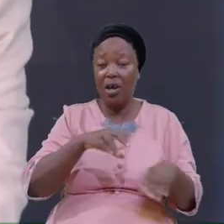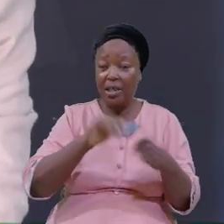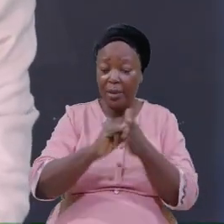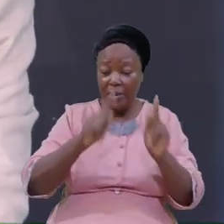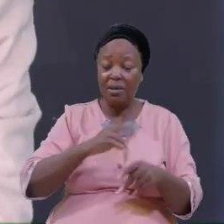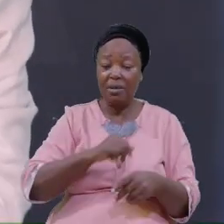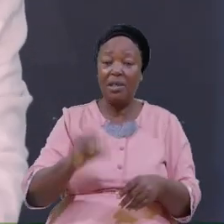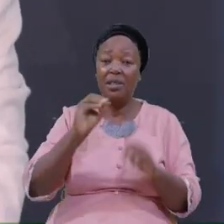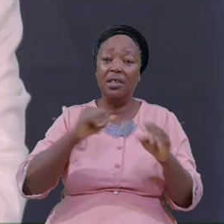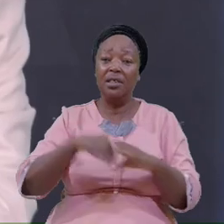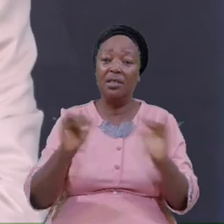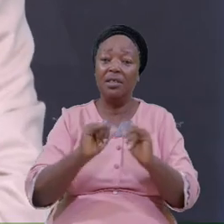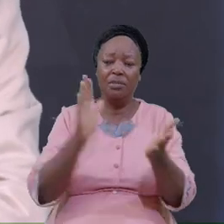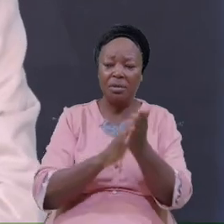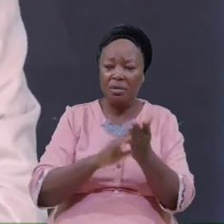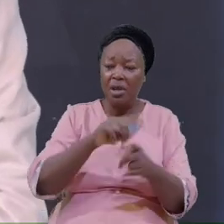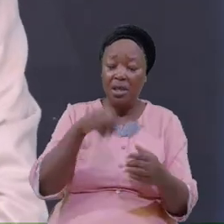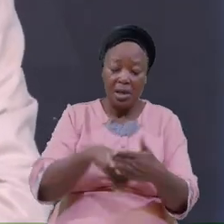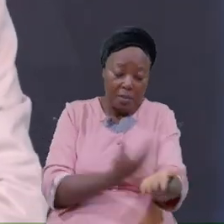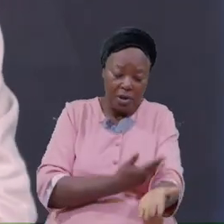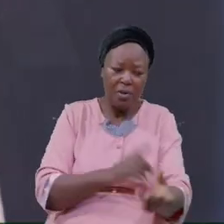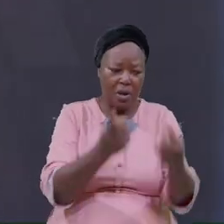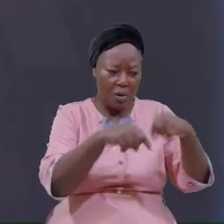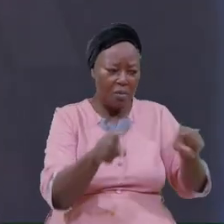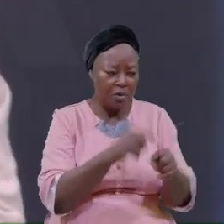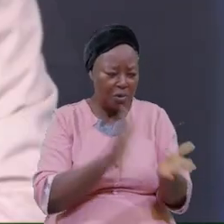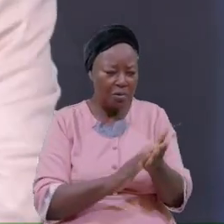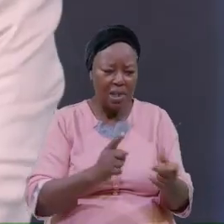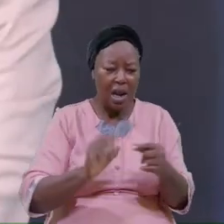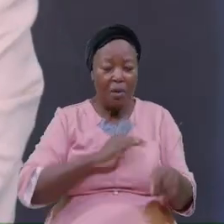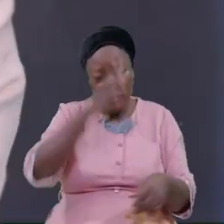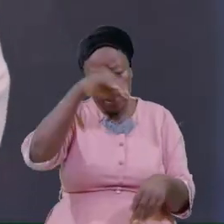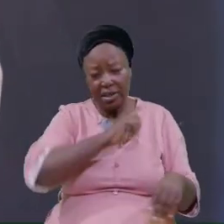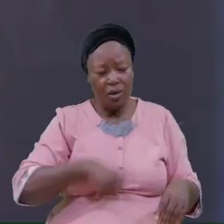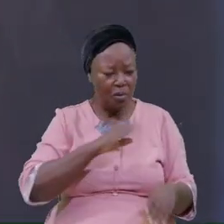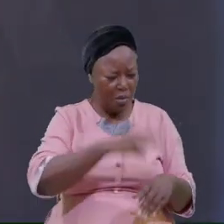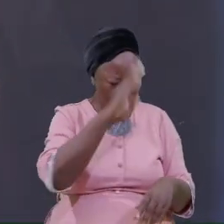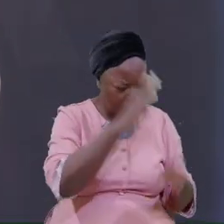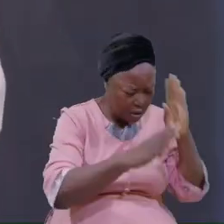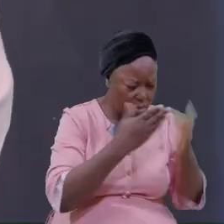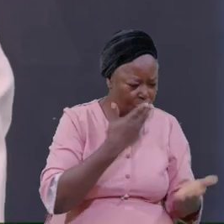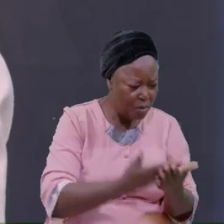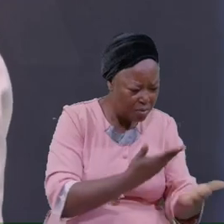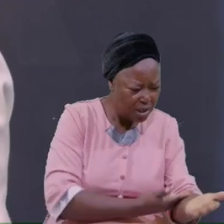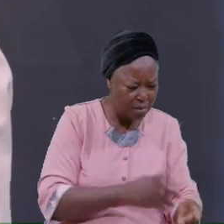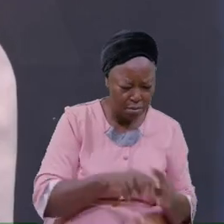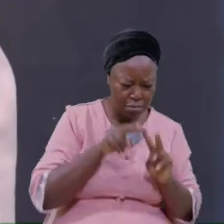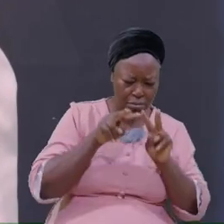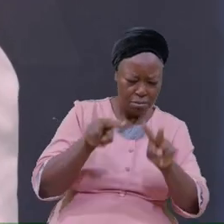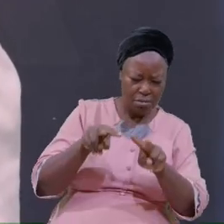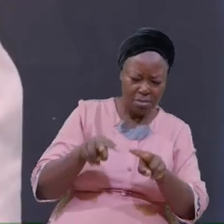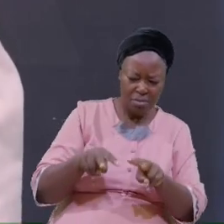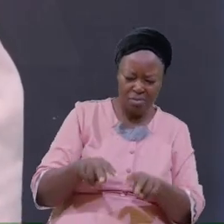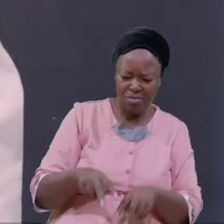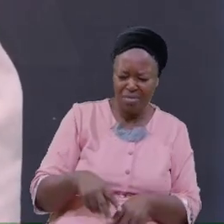like that, I'll say good morning. Et le matin, quand il venait comme ça, je disais bonjour. He looked at me like I was coming from the latrine. Et